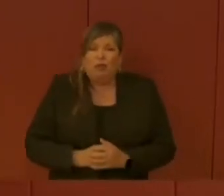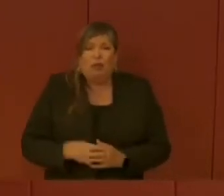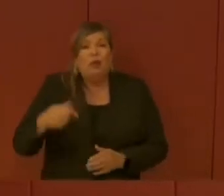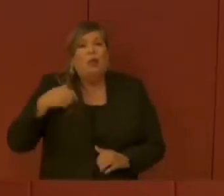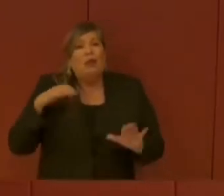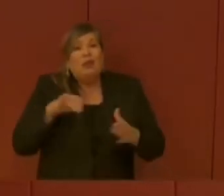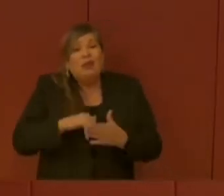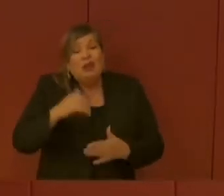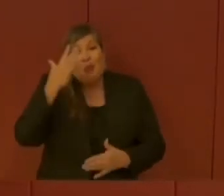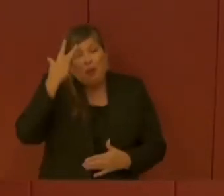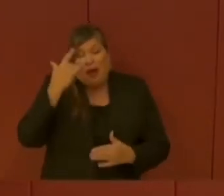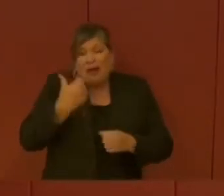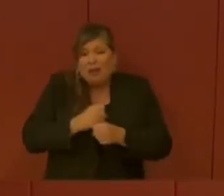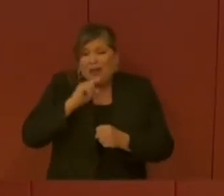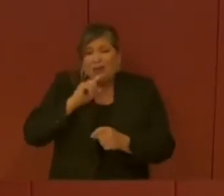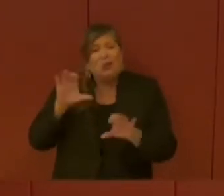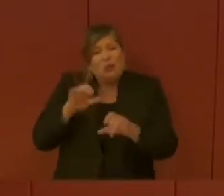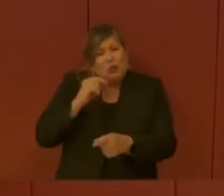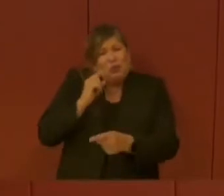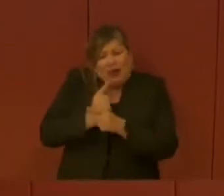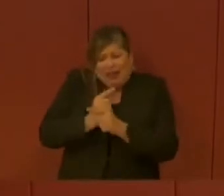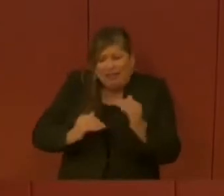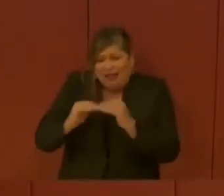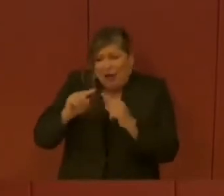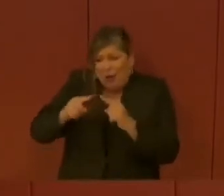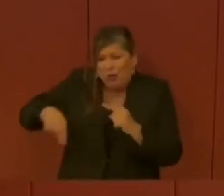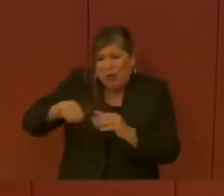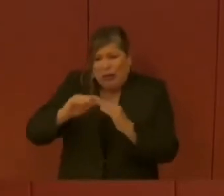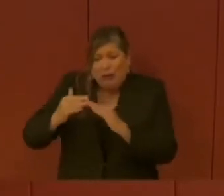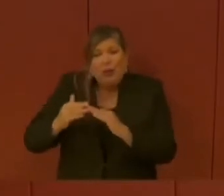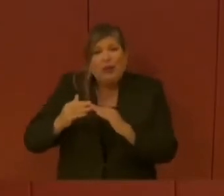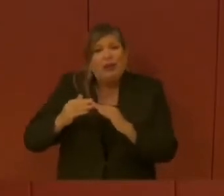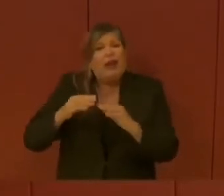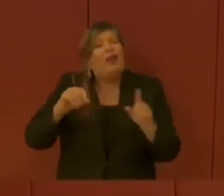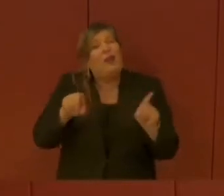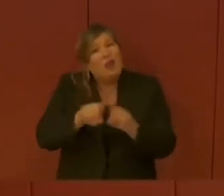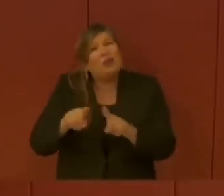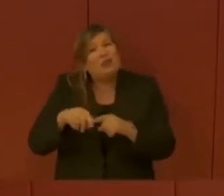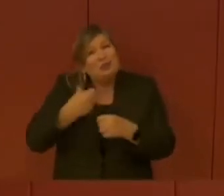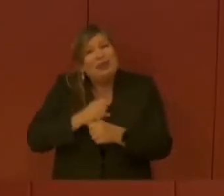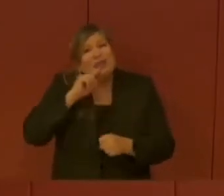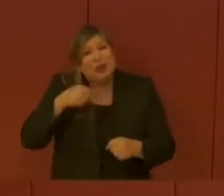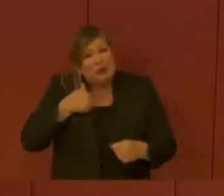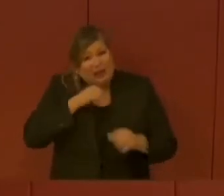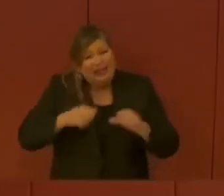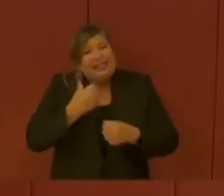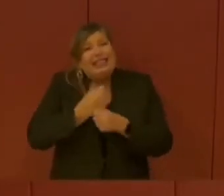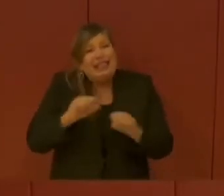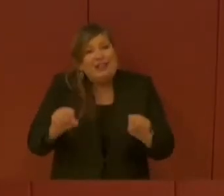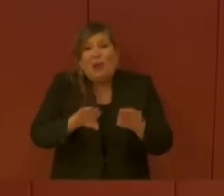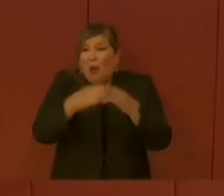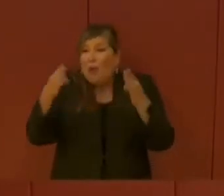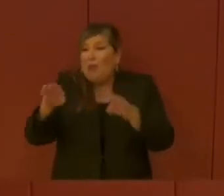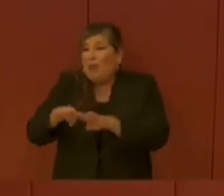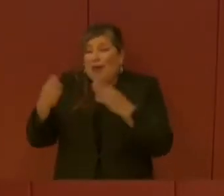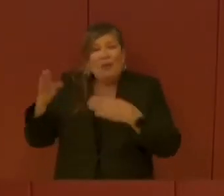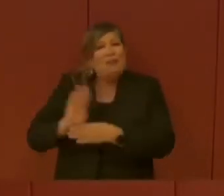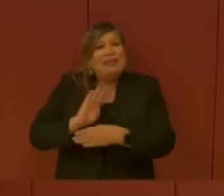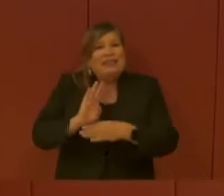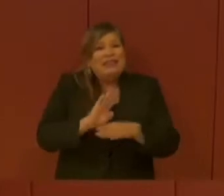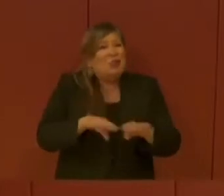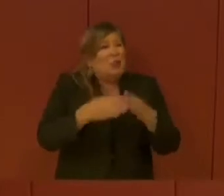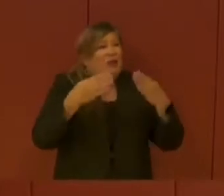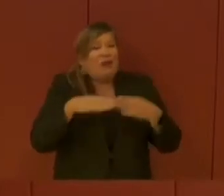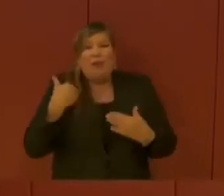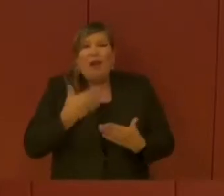to communities that have been disproportionately impacted, but also to safely reopen our economy. You can't safely reopen your economy until we